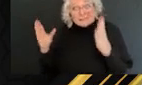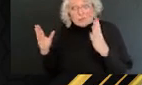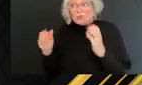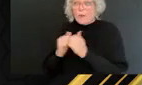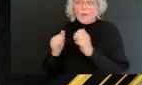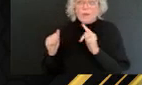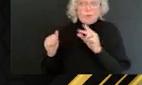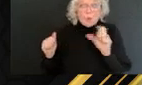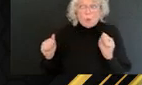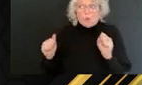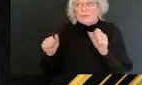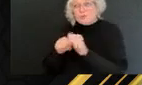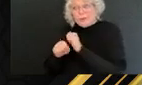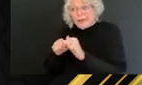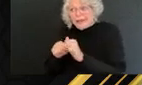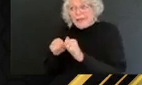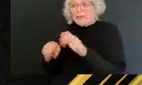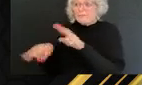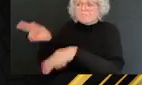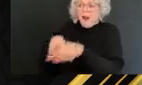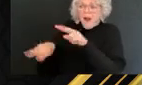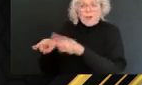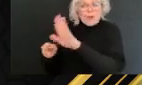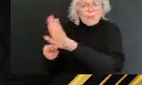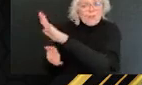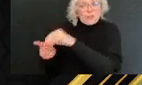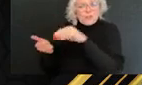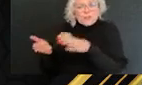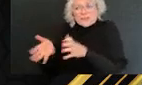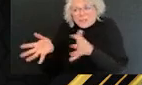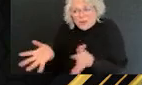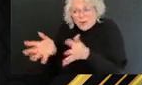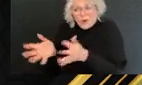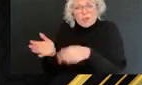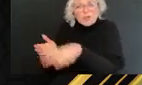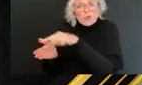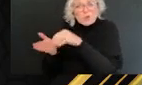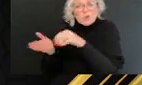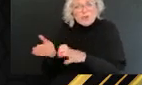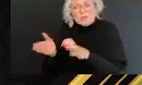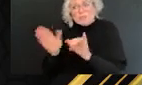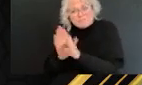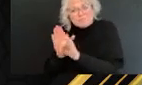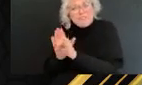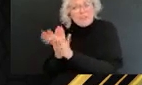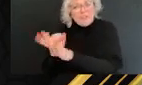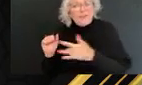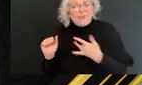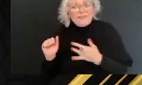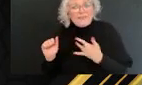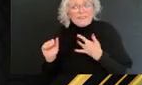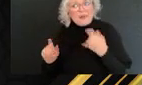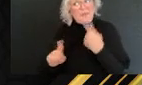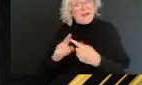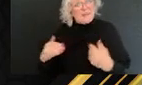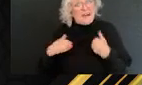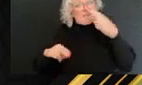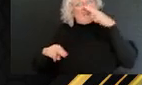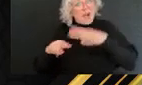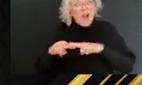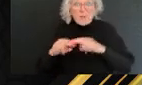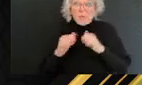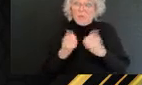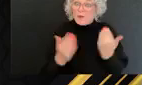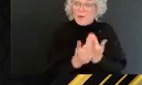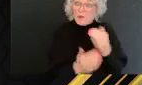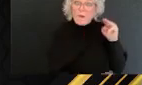they can monitor student well-being, know how they're doing, encourage them to identify their feelings, and even have a little fun with